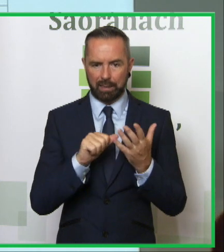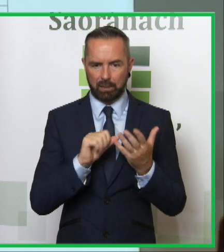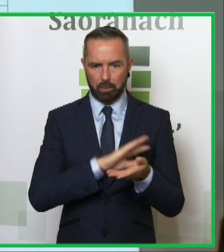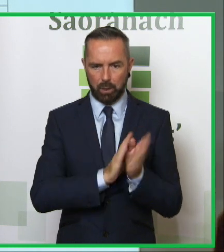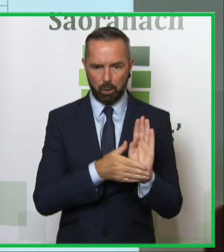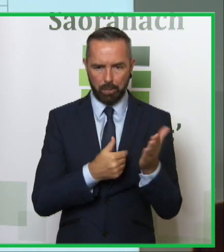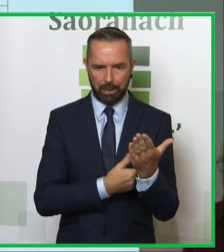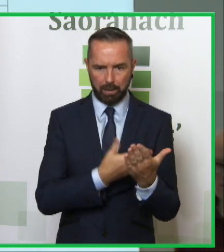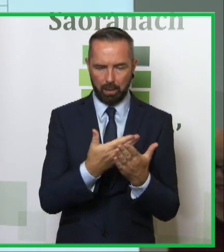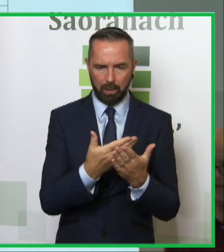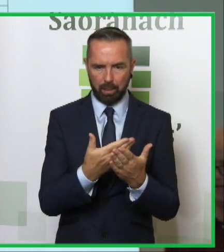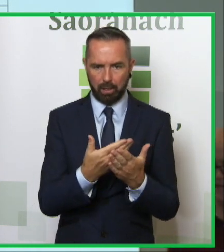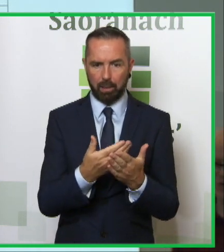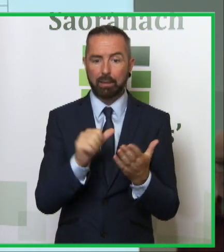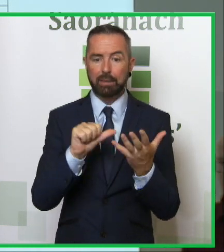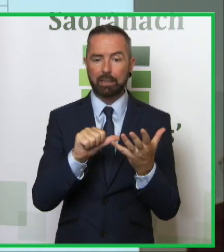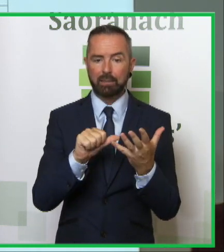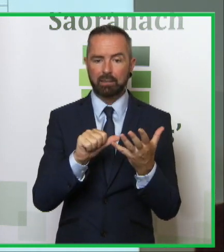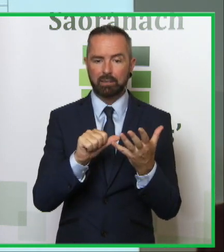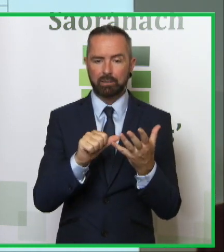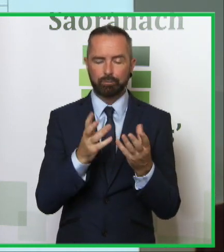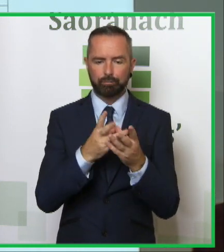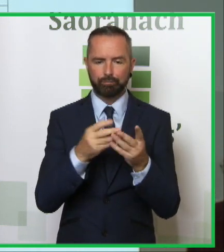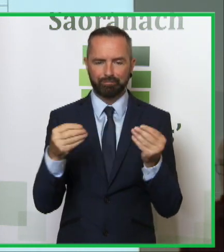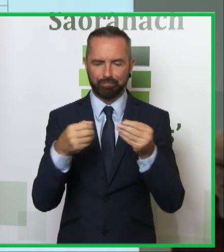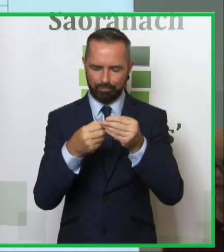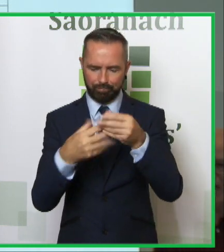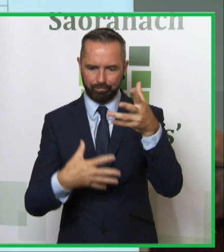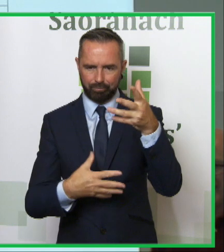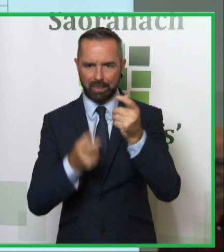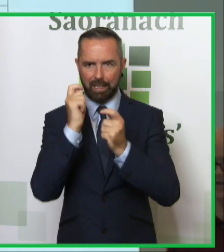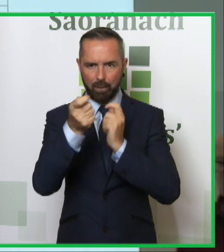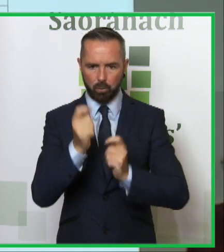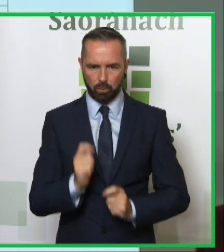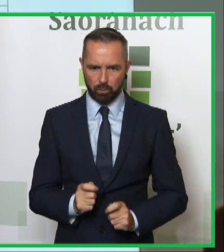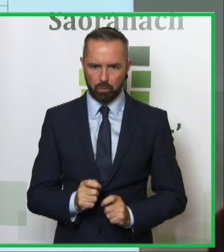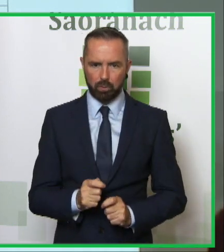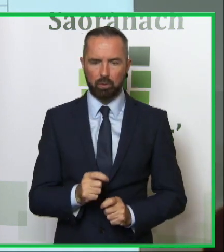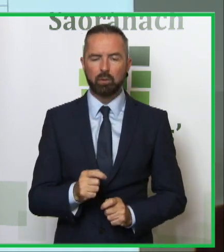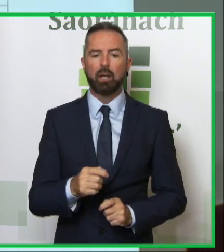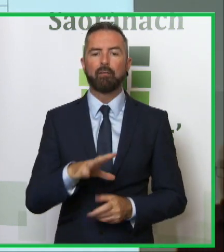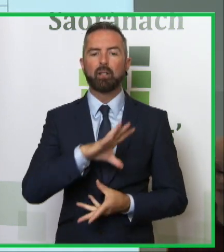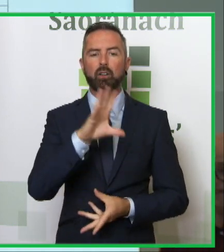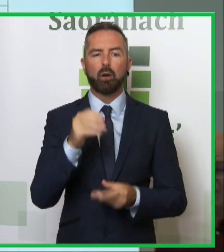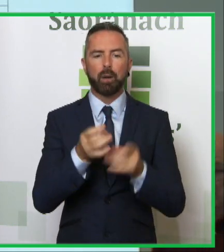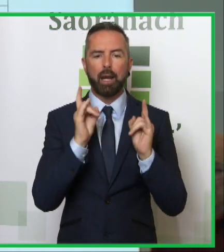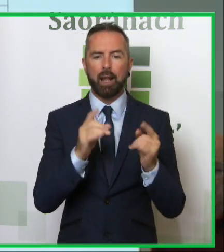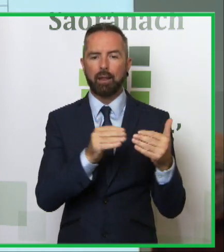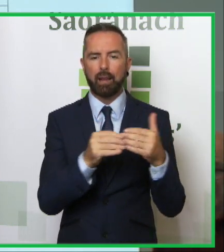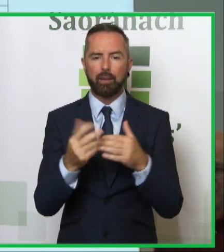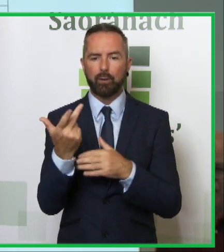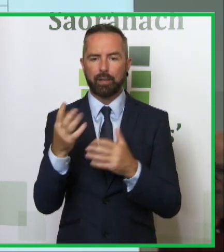legalisation. We eliminate the 6 for legalisation and divide those up. That leaves us with comprehensive health-led in the lead